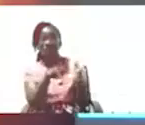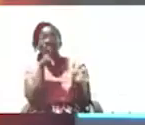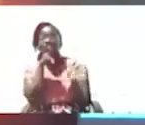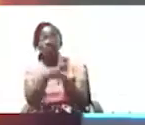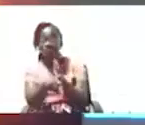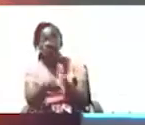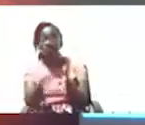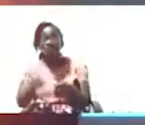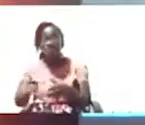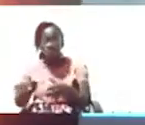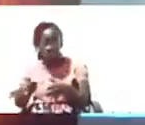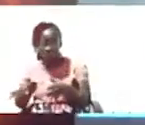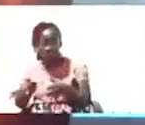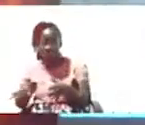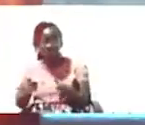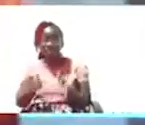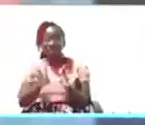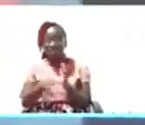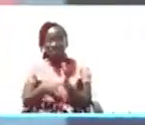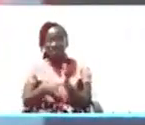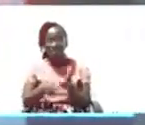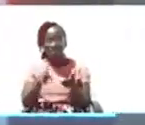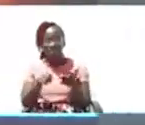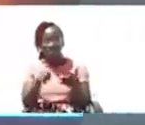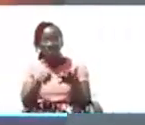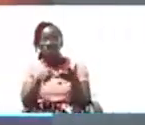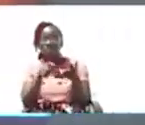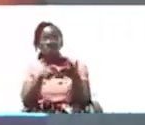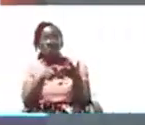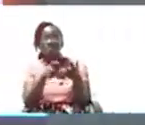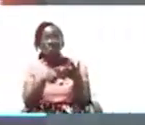she pushed him to go to the Church of Pentecost